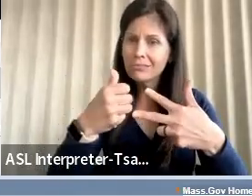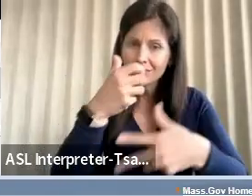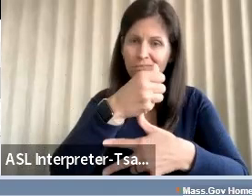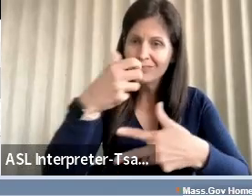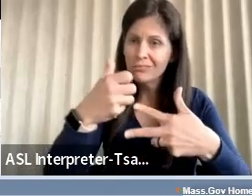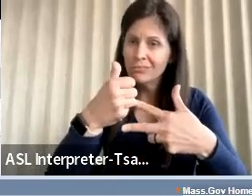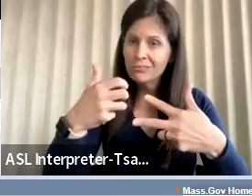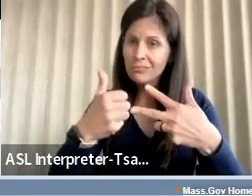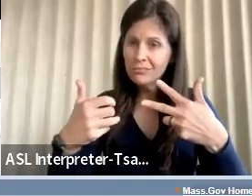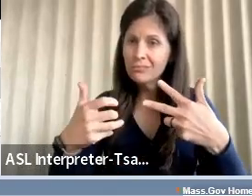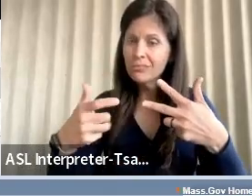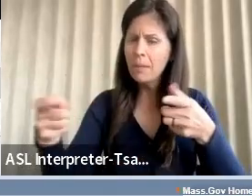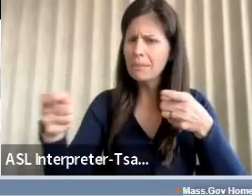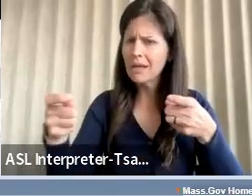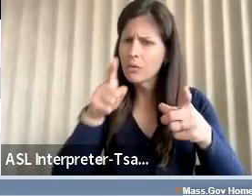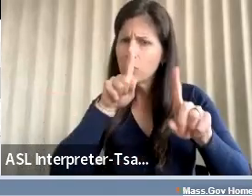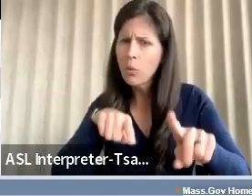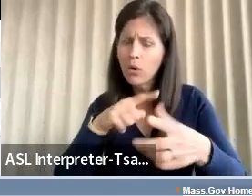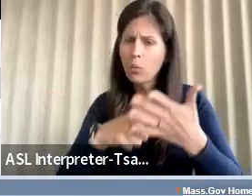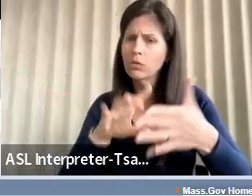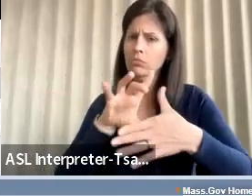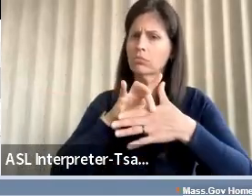report content.